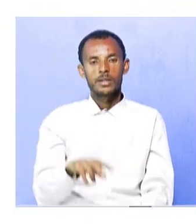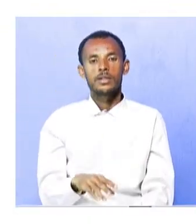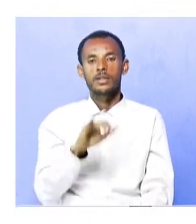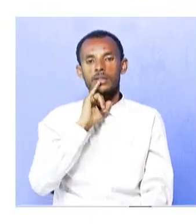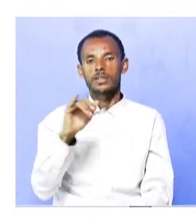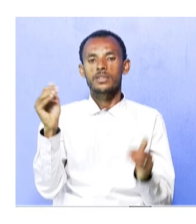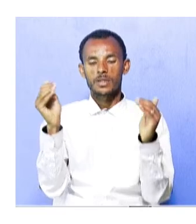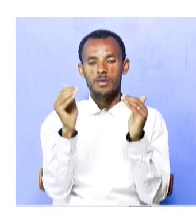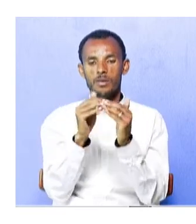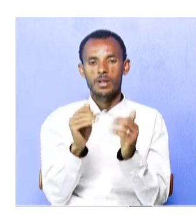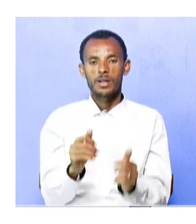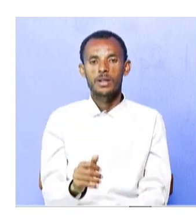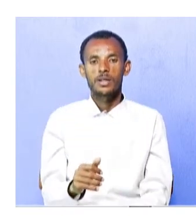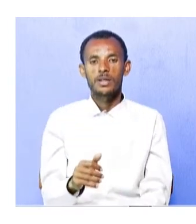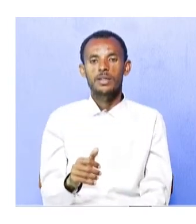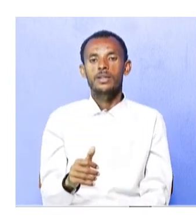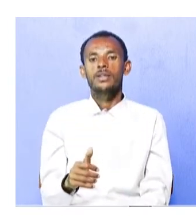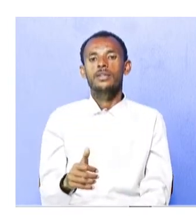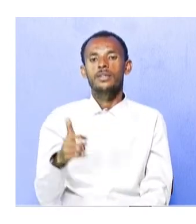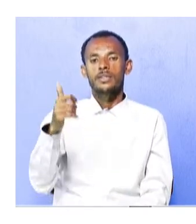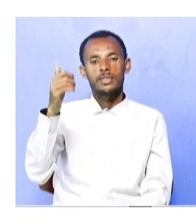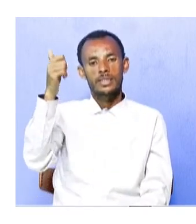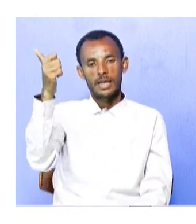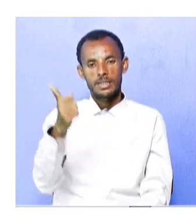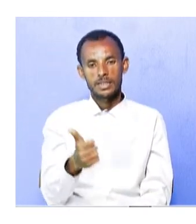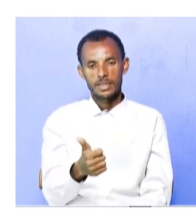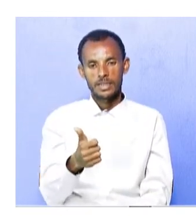is equal to the adjacent segment, BD